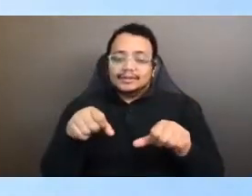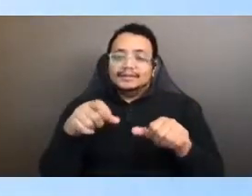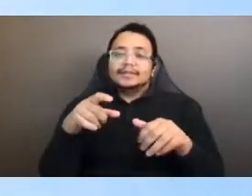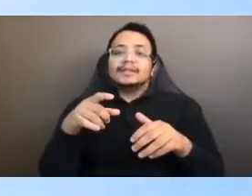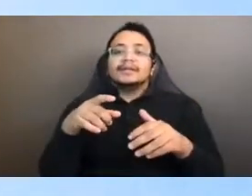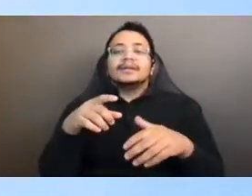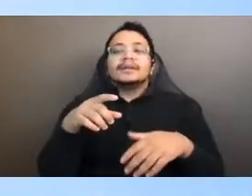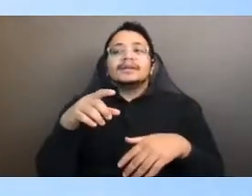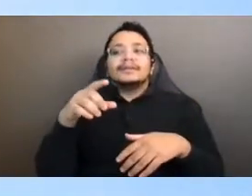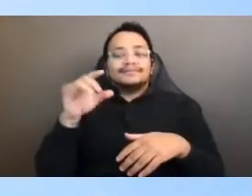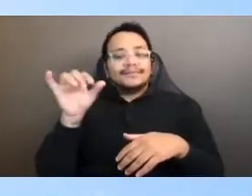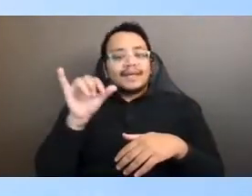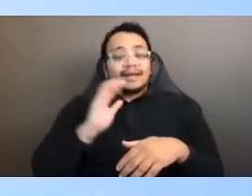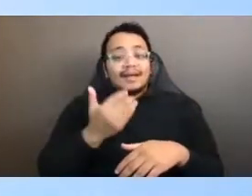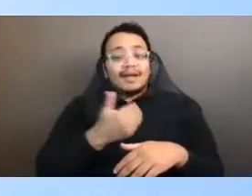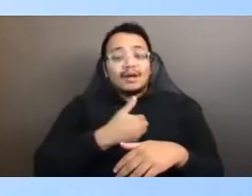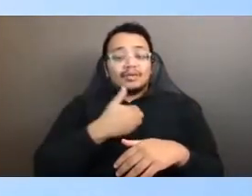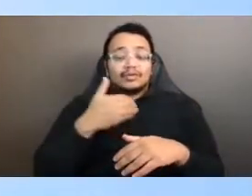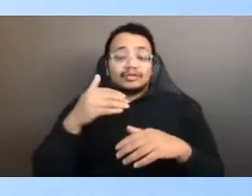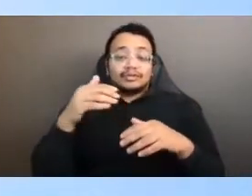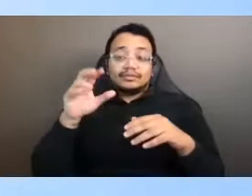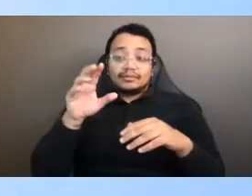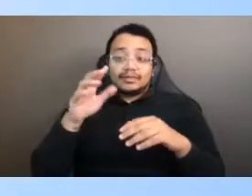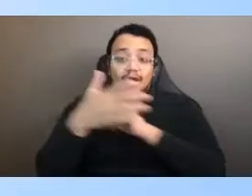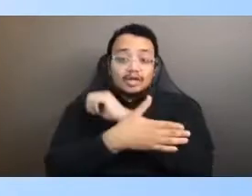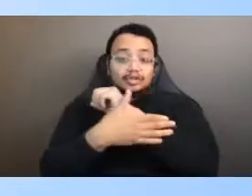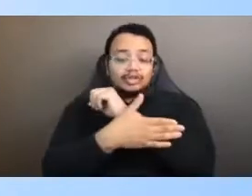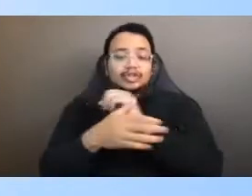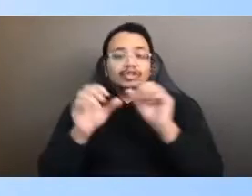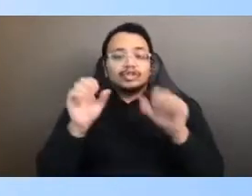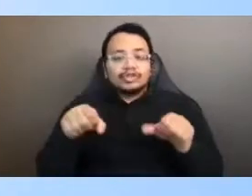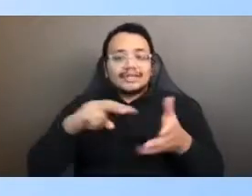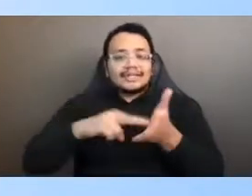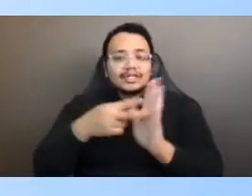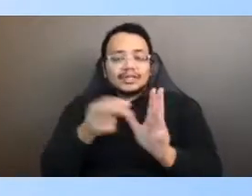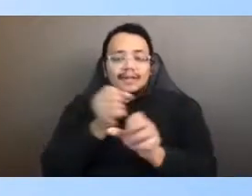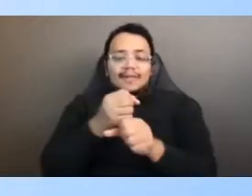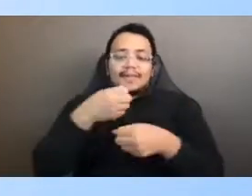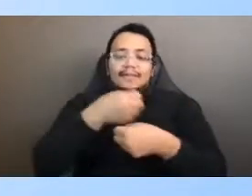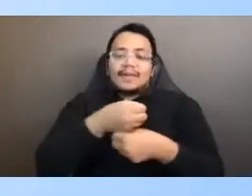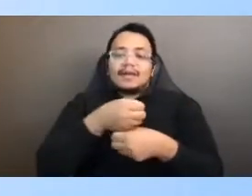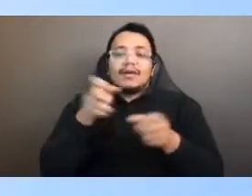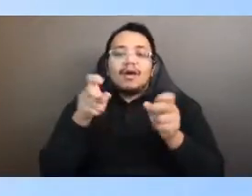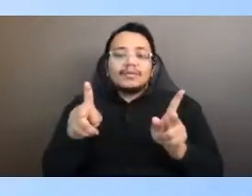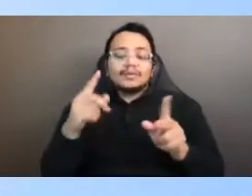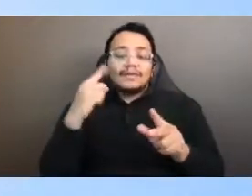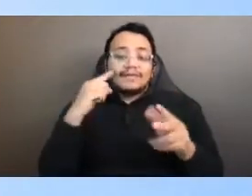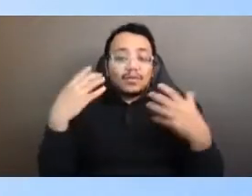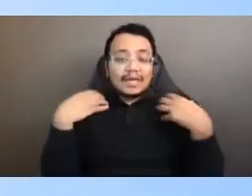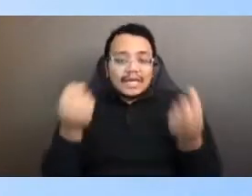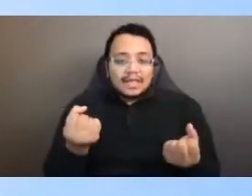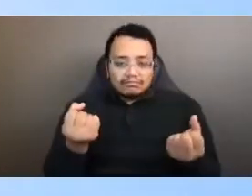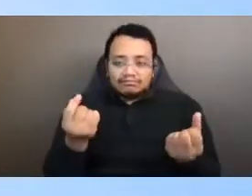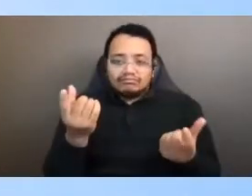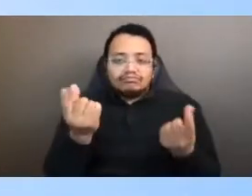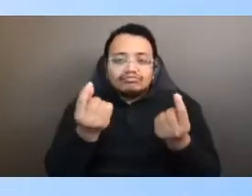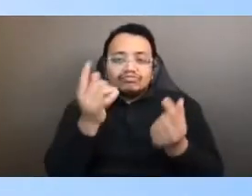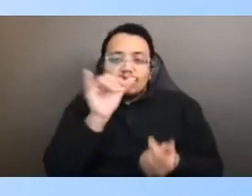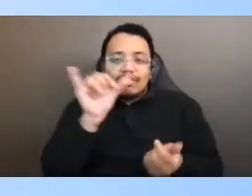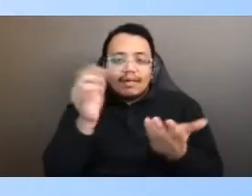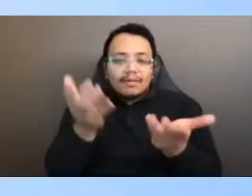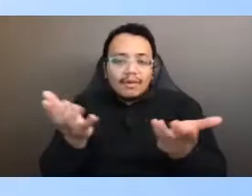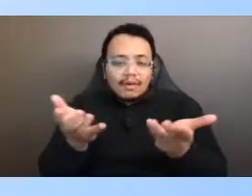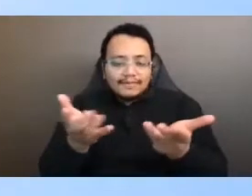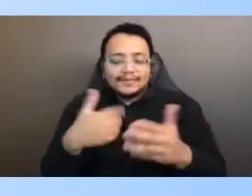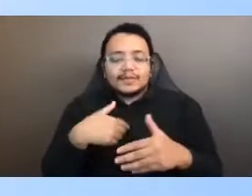intentionally created space for and prioritized healing? I ask you to sit with those questions today as we journey through